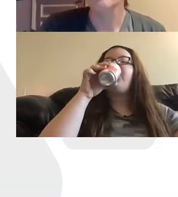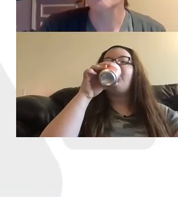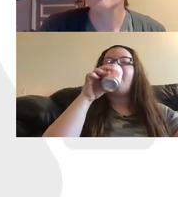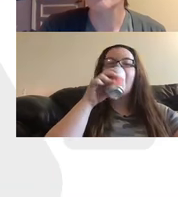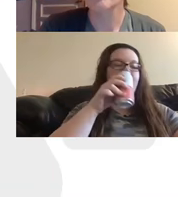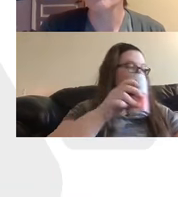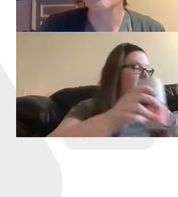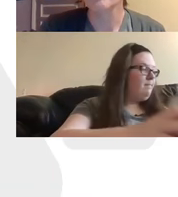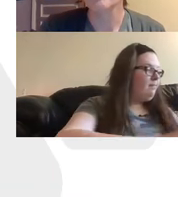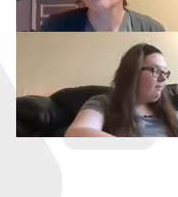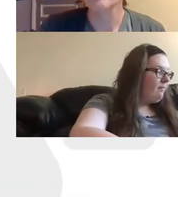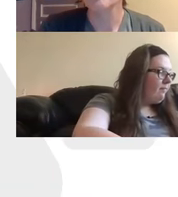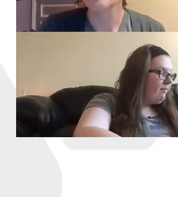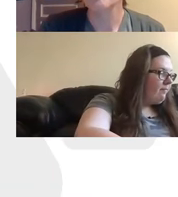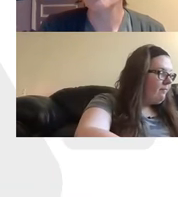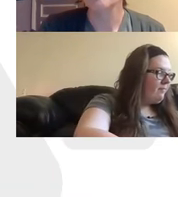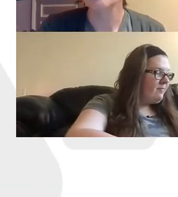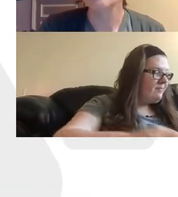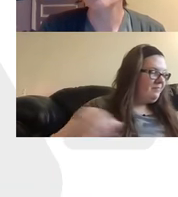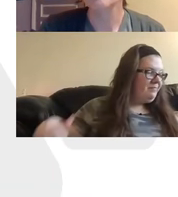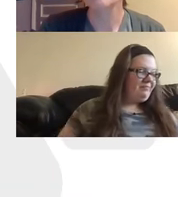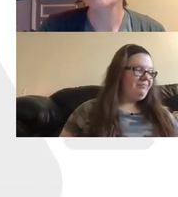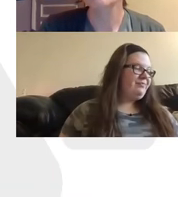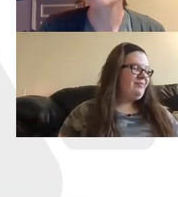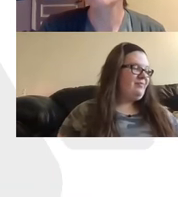okay. You go. Thank you. Yes.